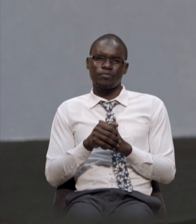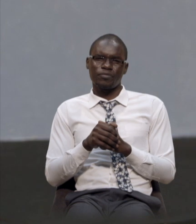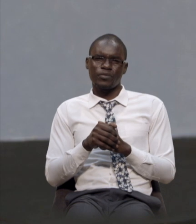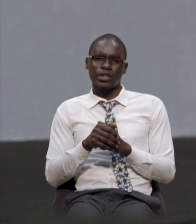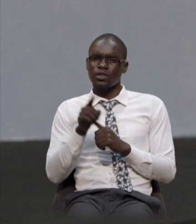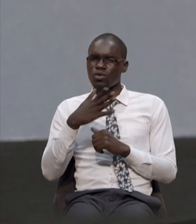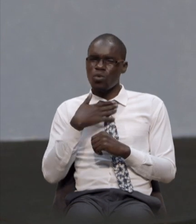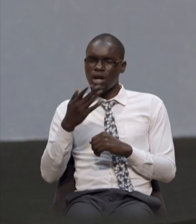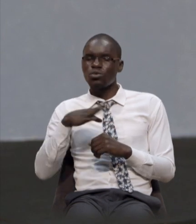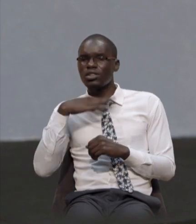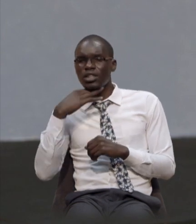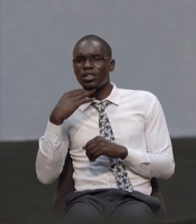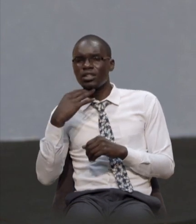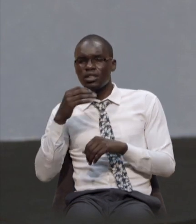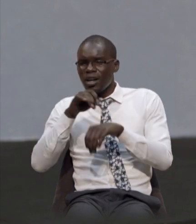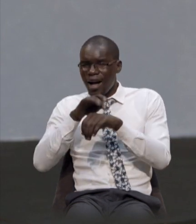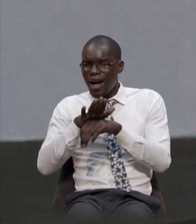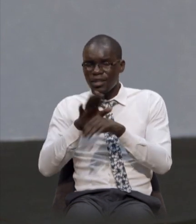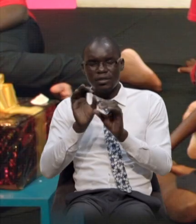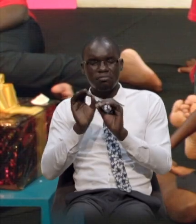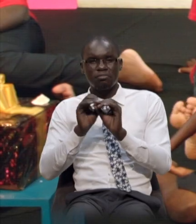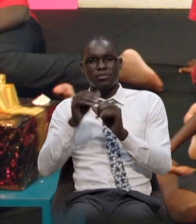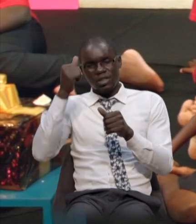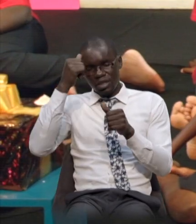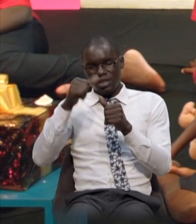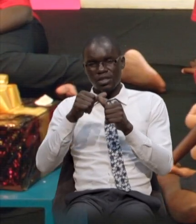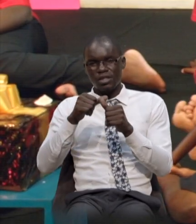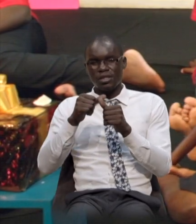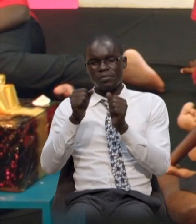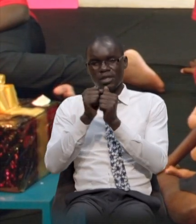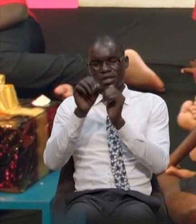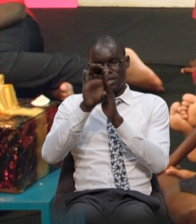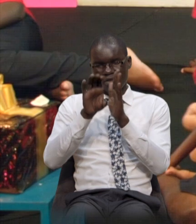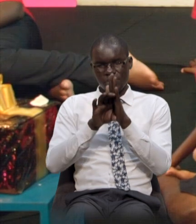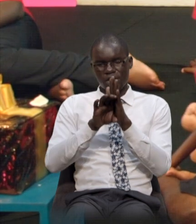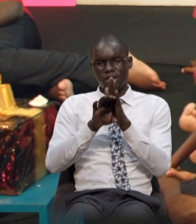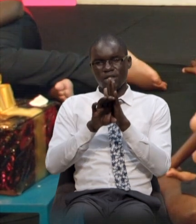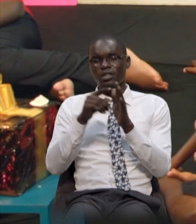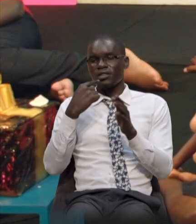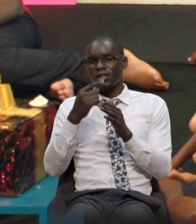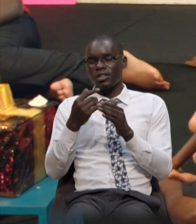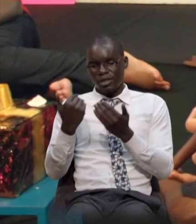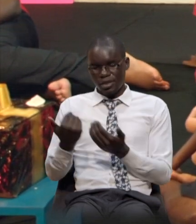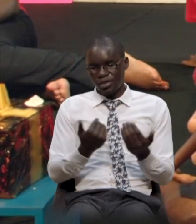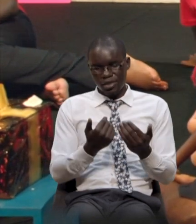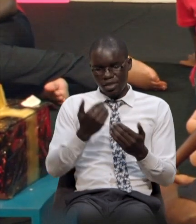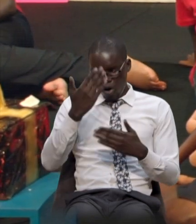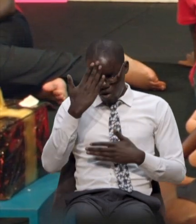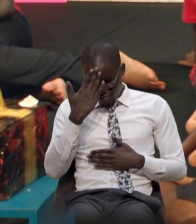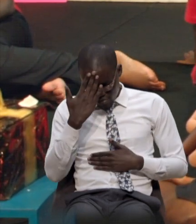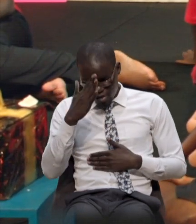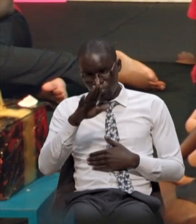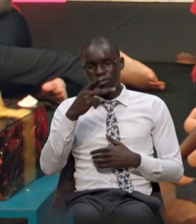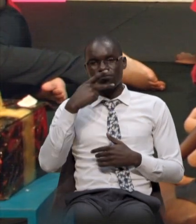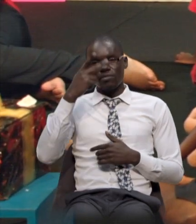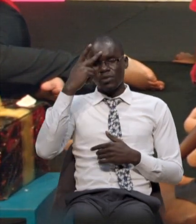you want to die early? No. Remember, the Ten Commandments tells us, children, obey your parents. And